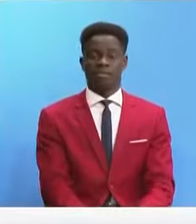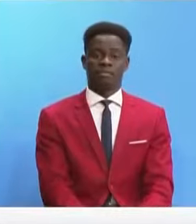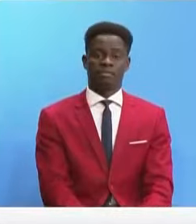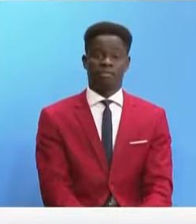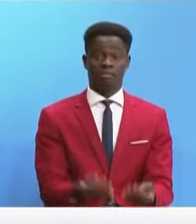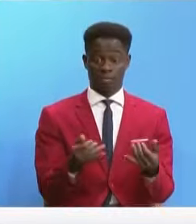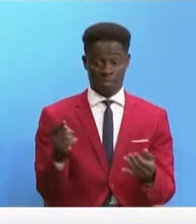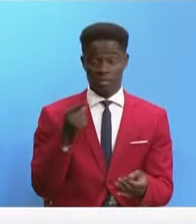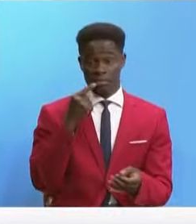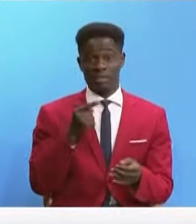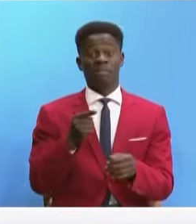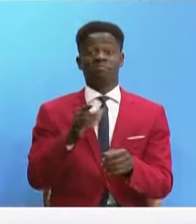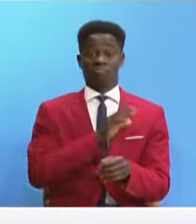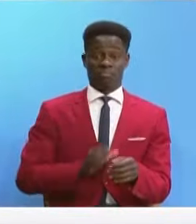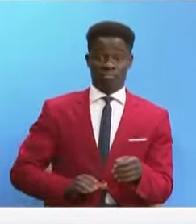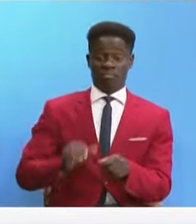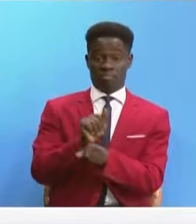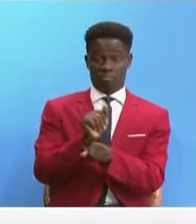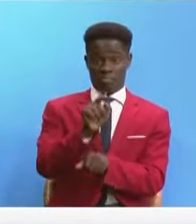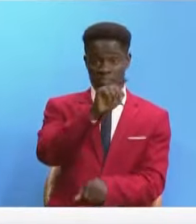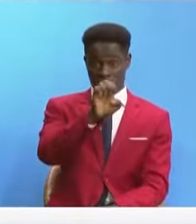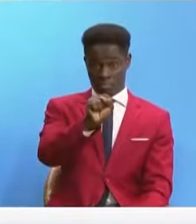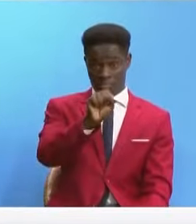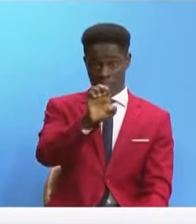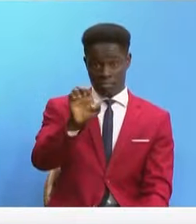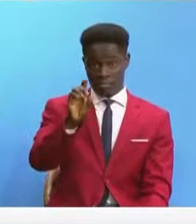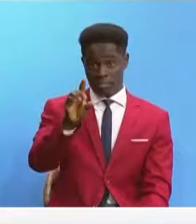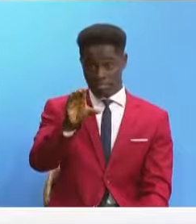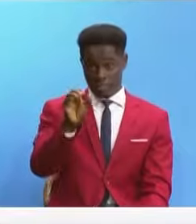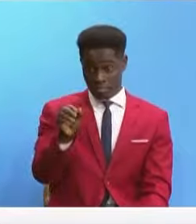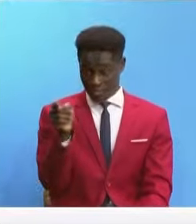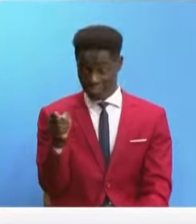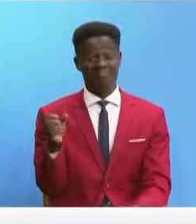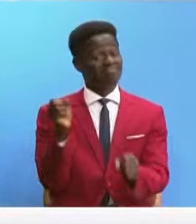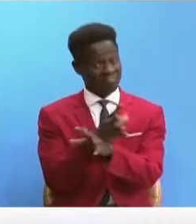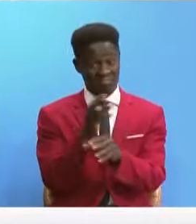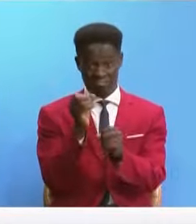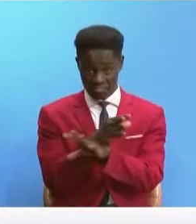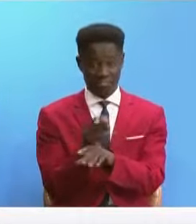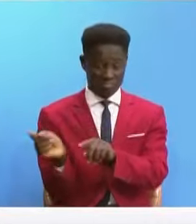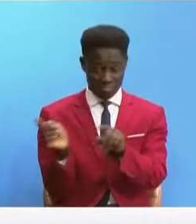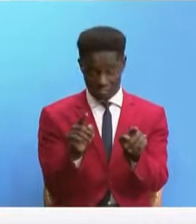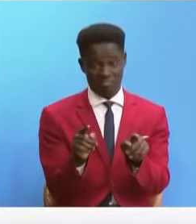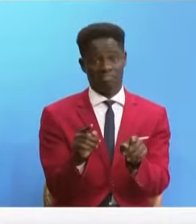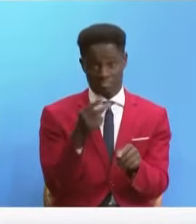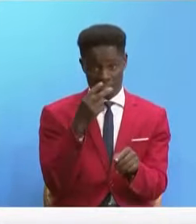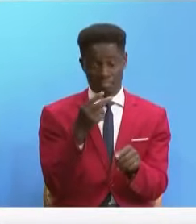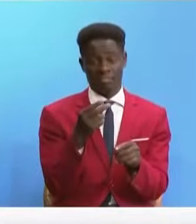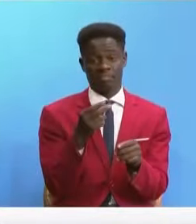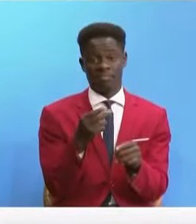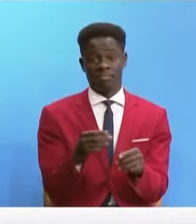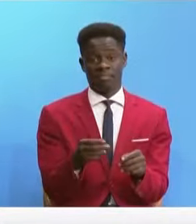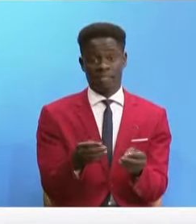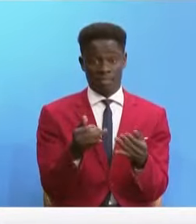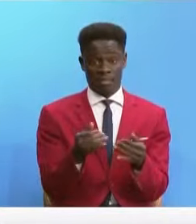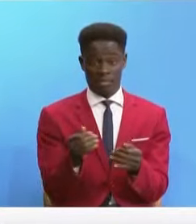to supply seed to the government as requested. He is the first ever president from